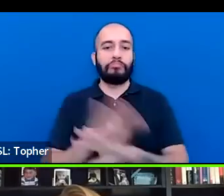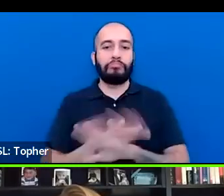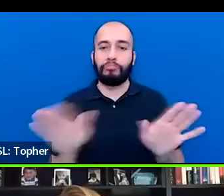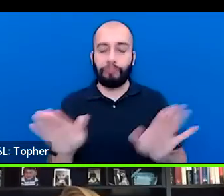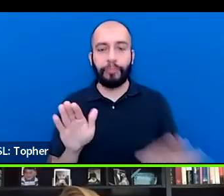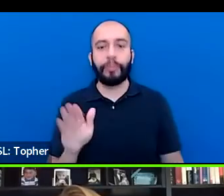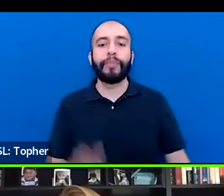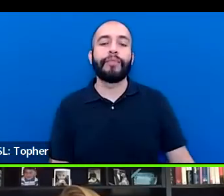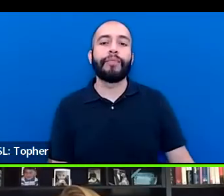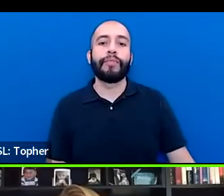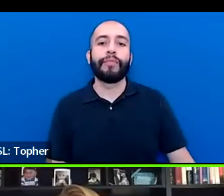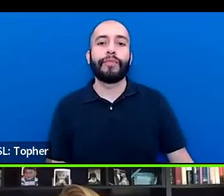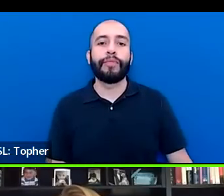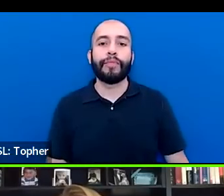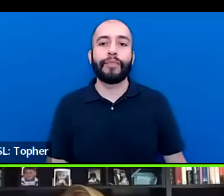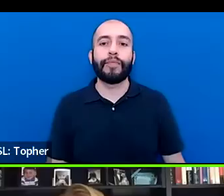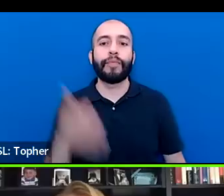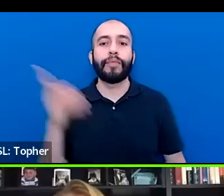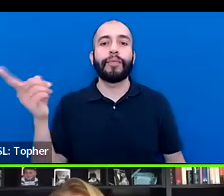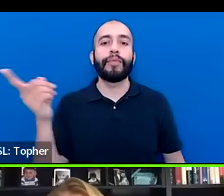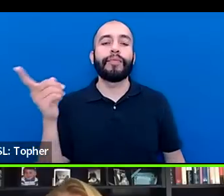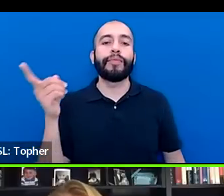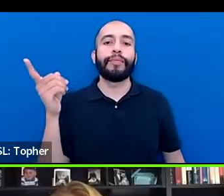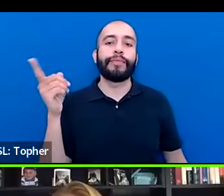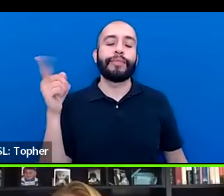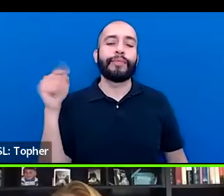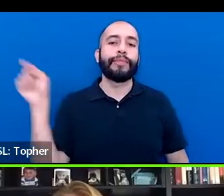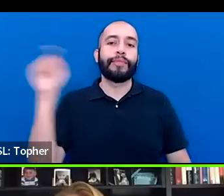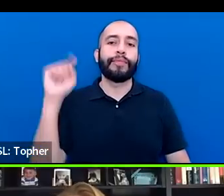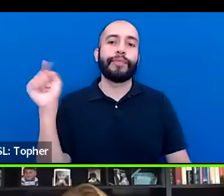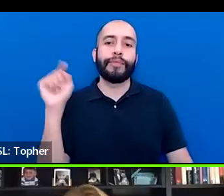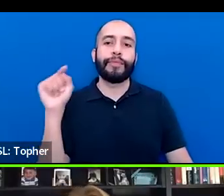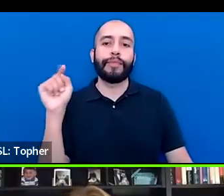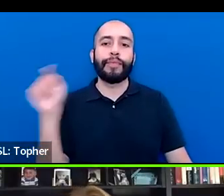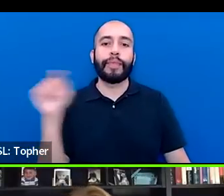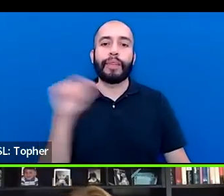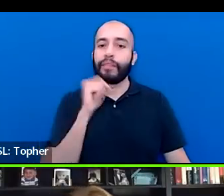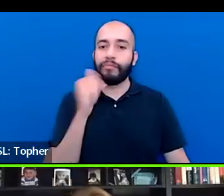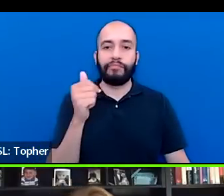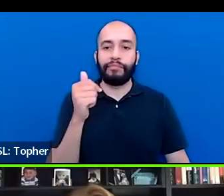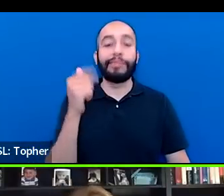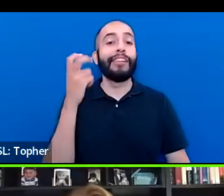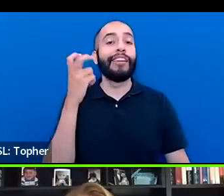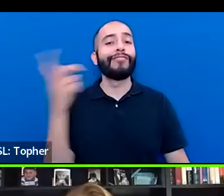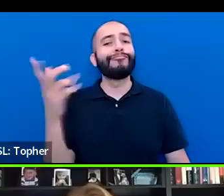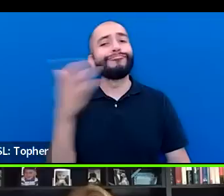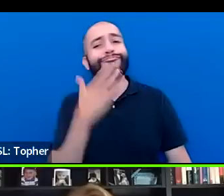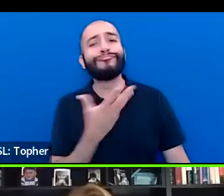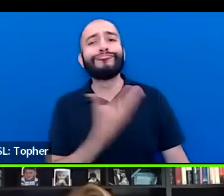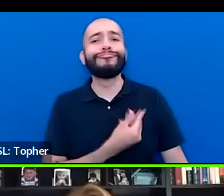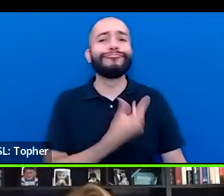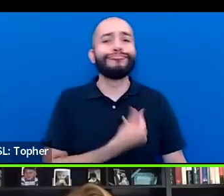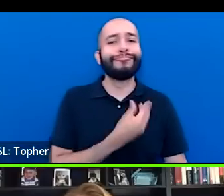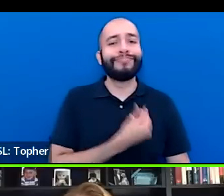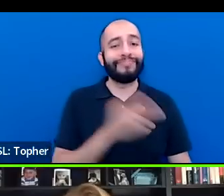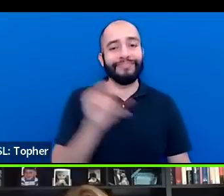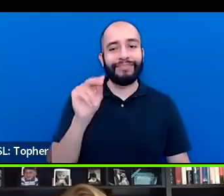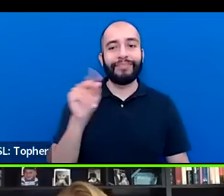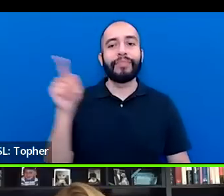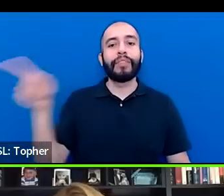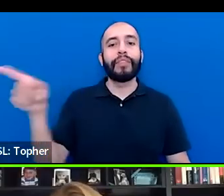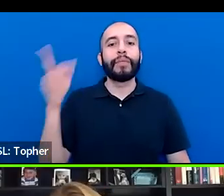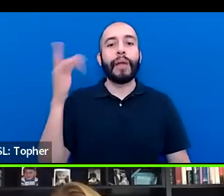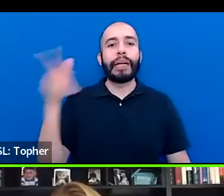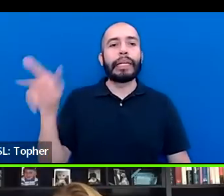They did that because they were weighing the risks there that were being very clearly delineated